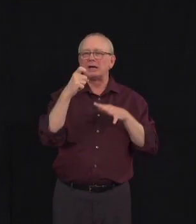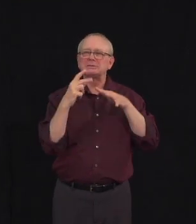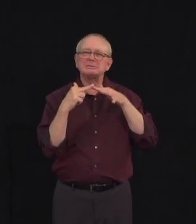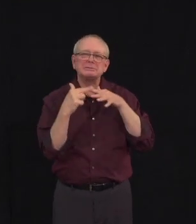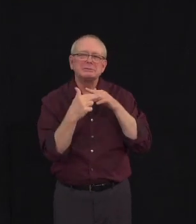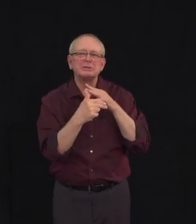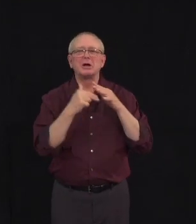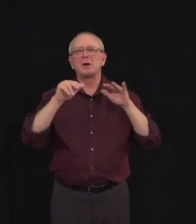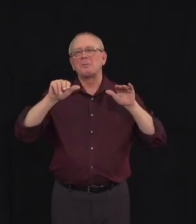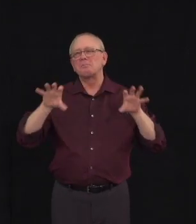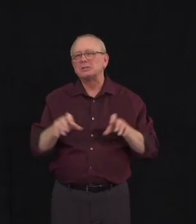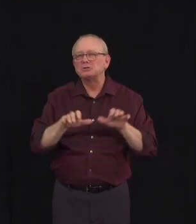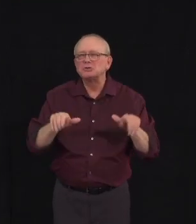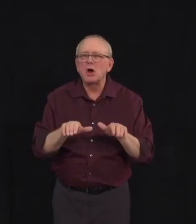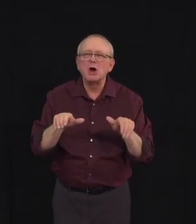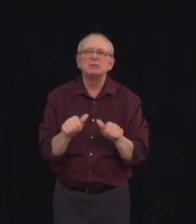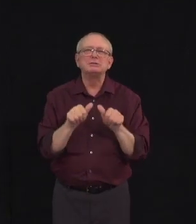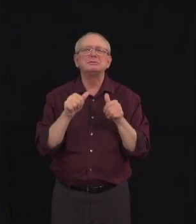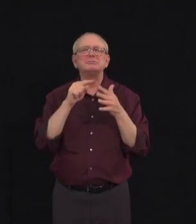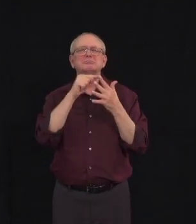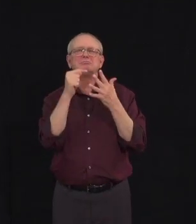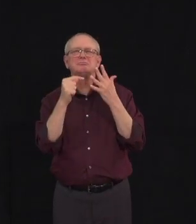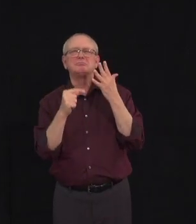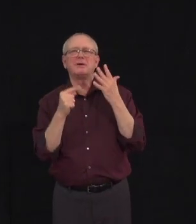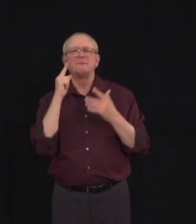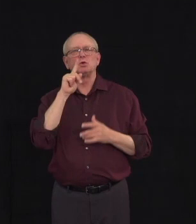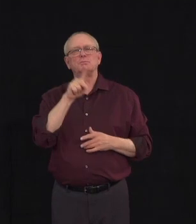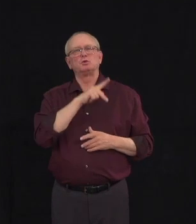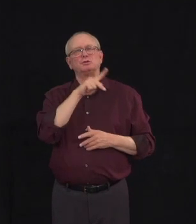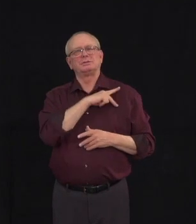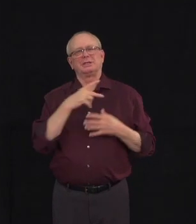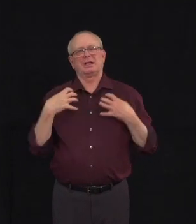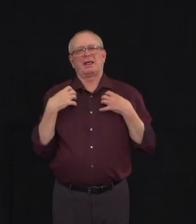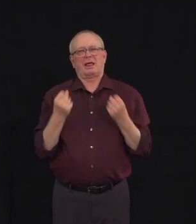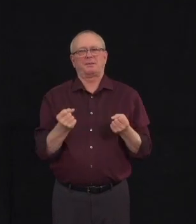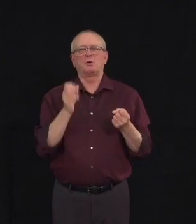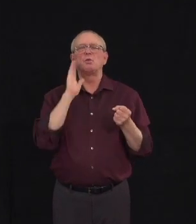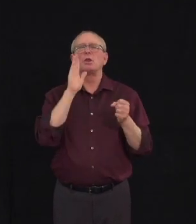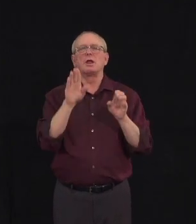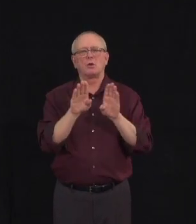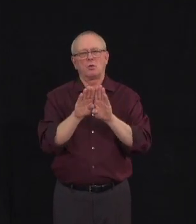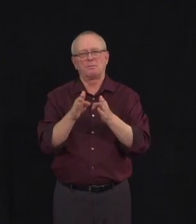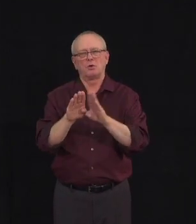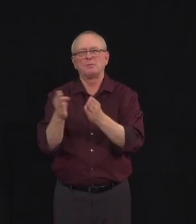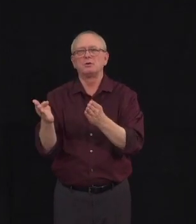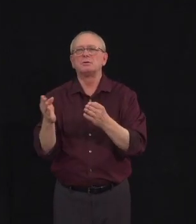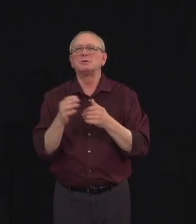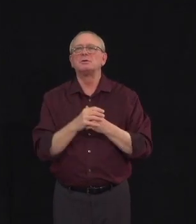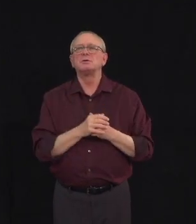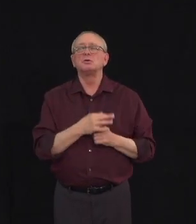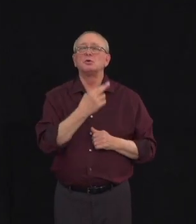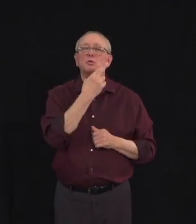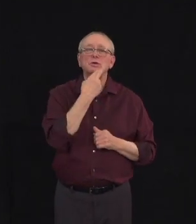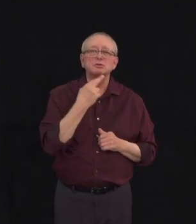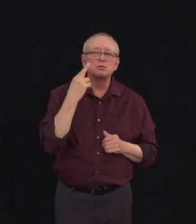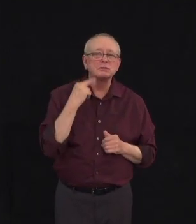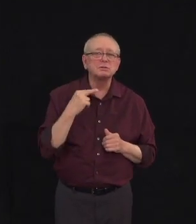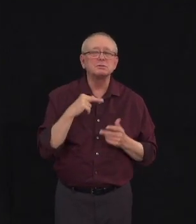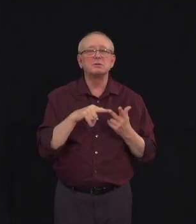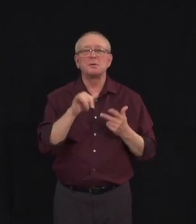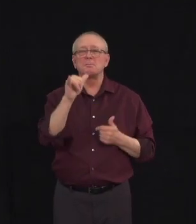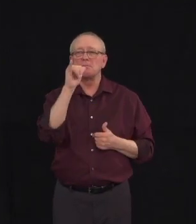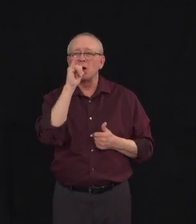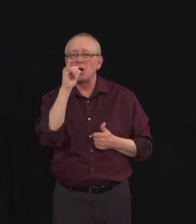and reflexology. Restaurants, cafes, lounges and bars will continue to operate at that phase two, but at